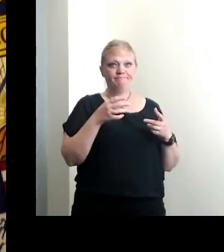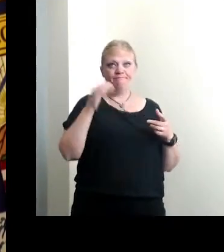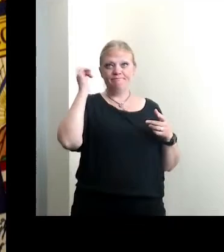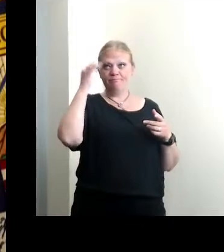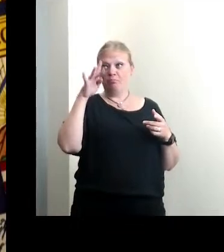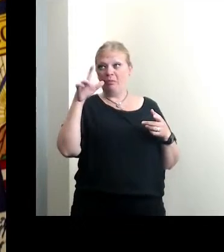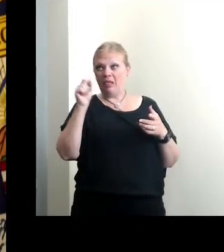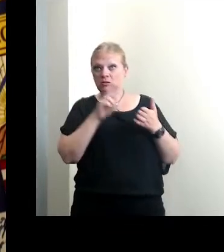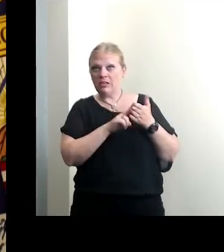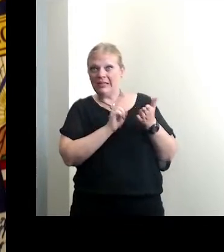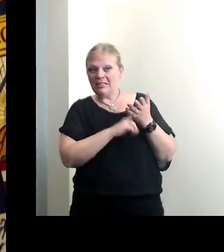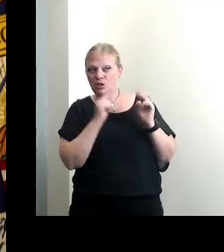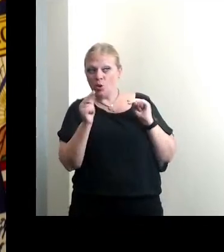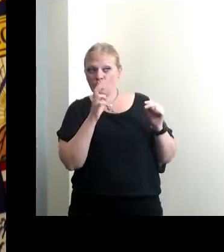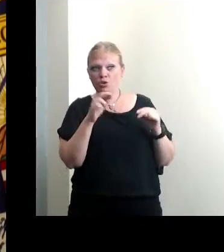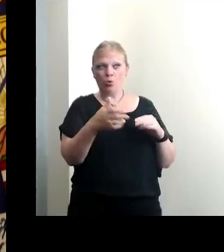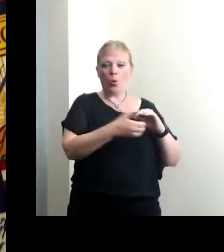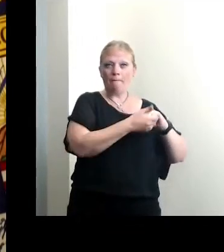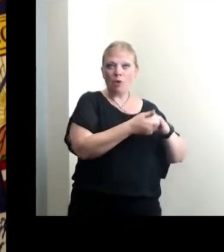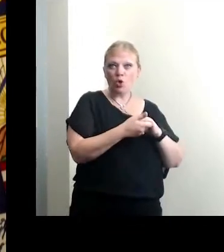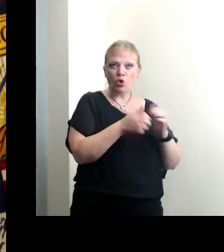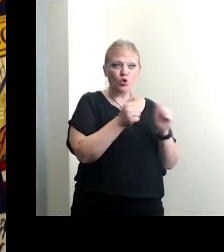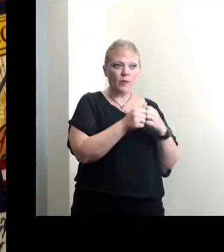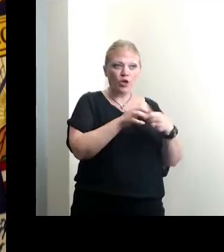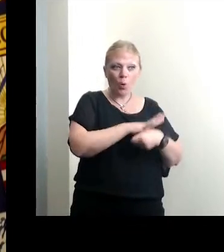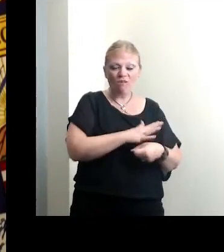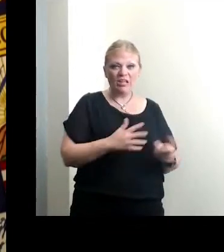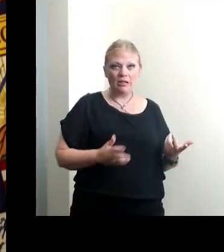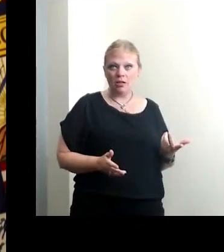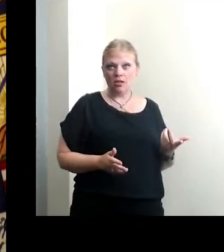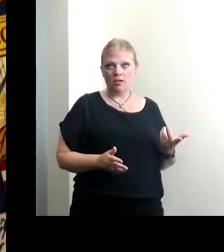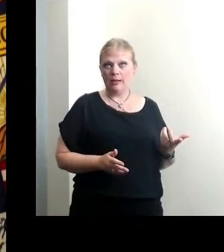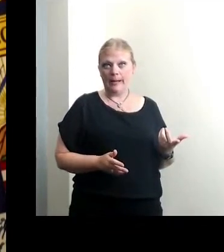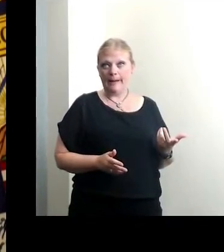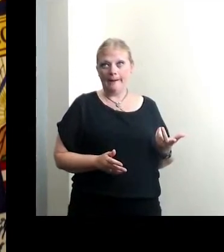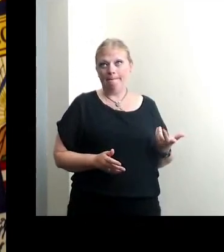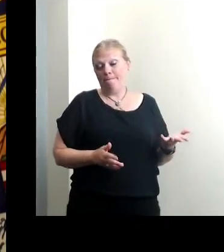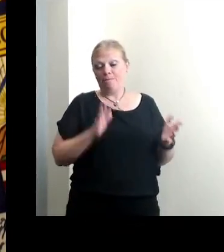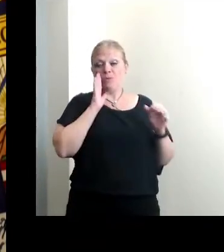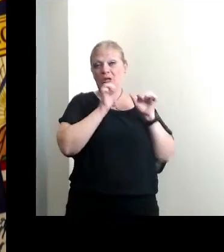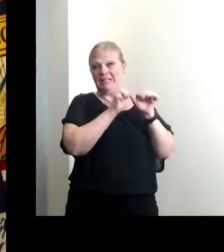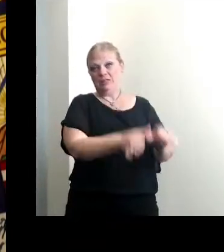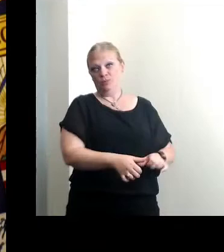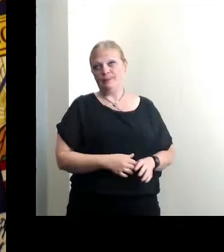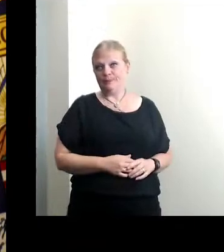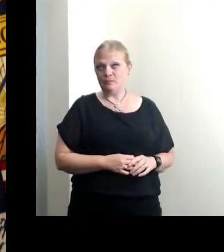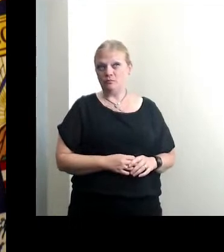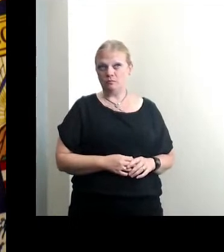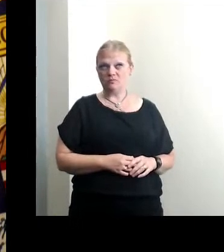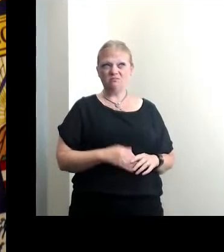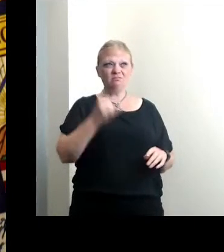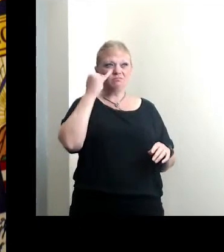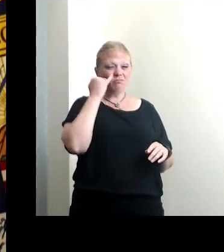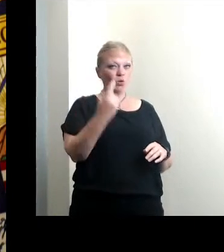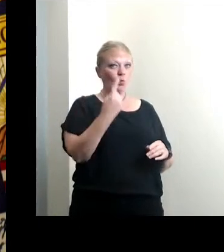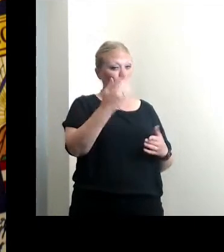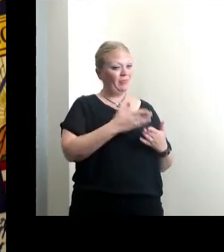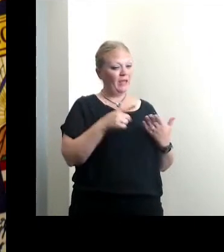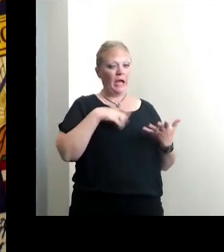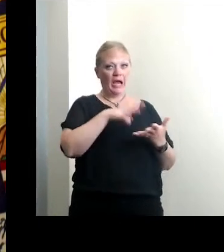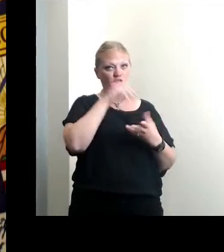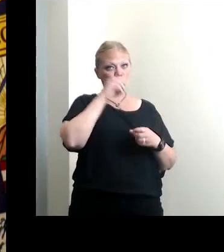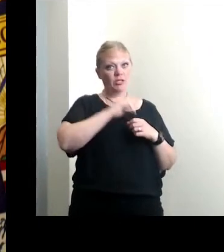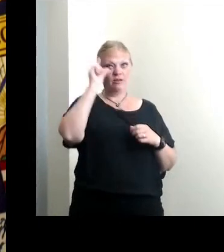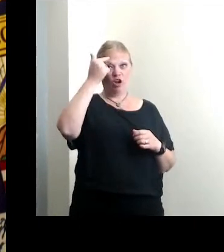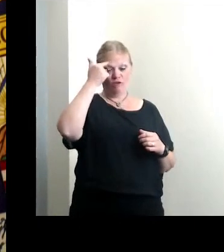lease negotiation or our partners dealing with COVID. So that will continue. If there's one thing I've learned in government is